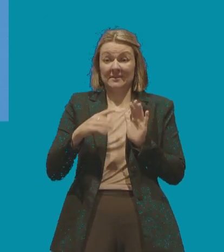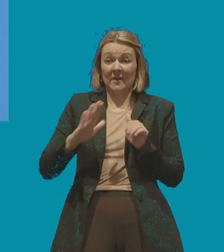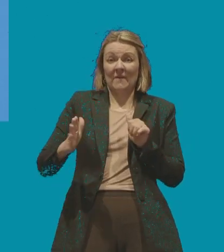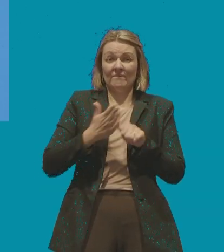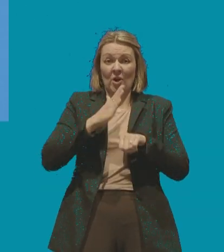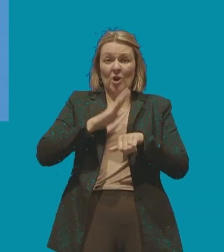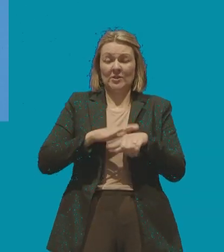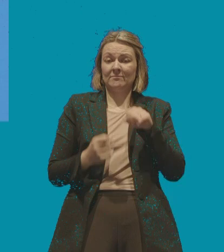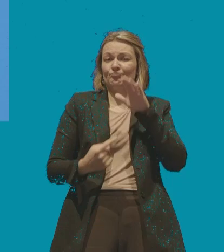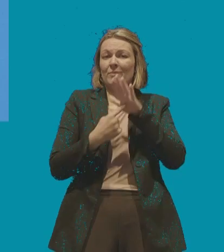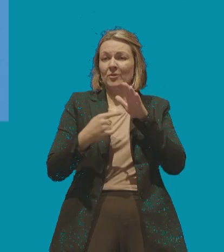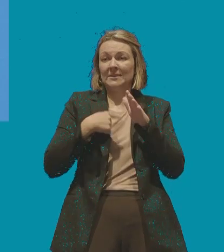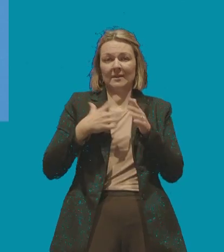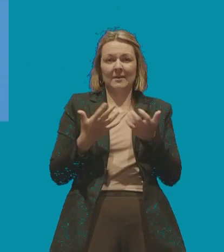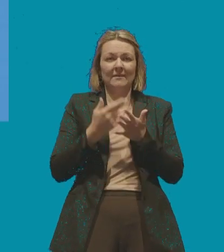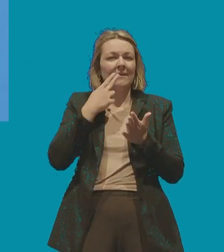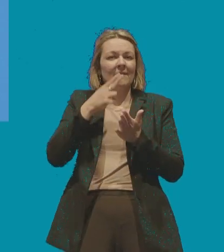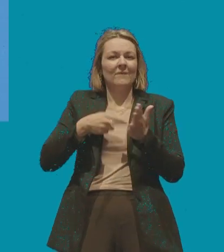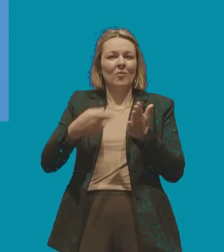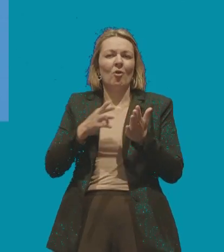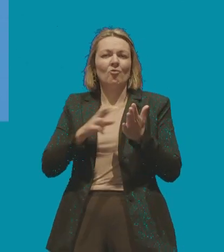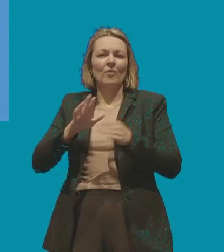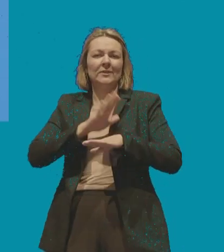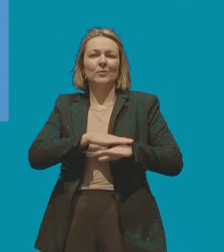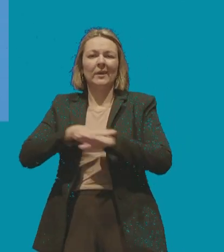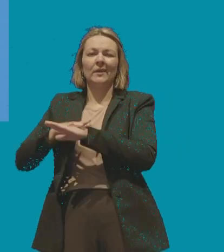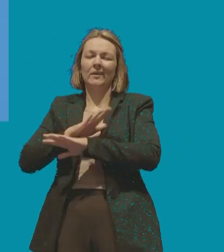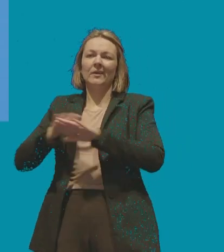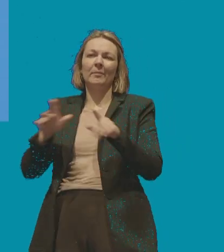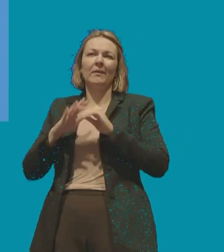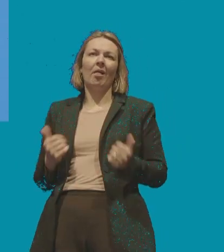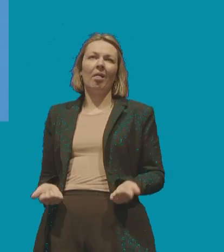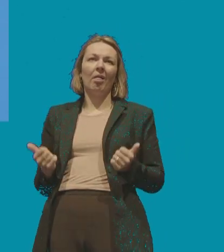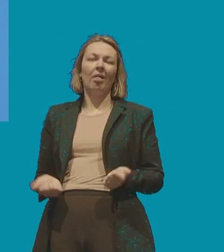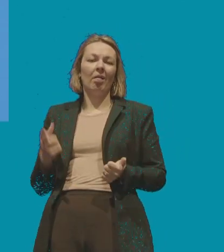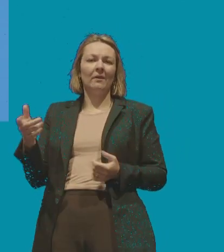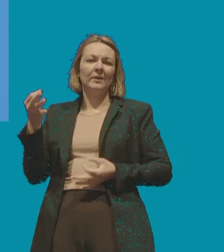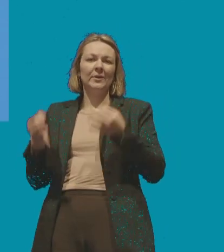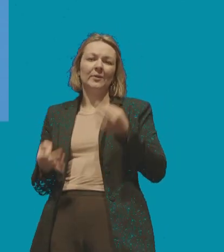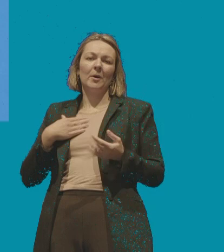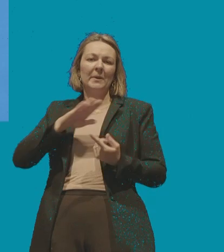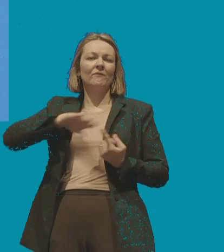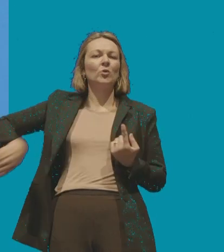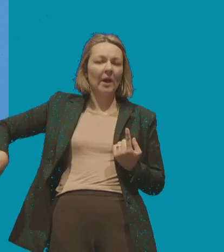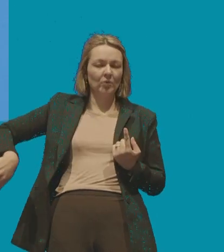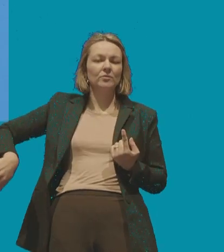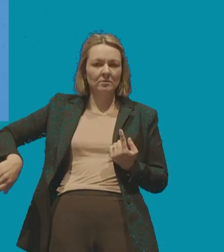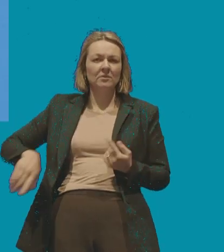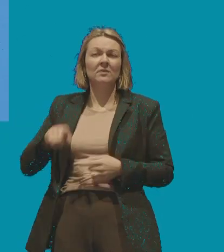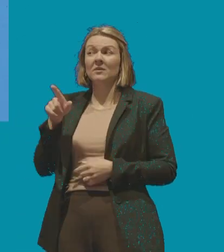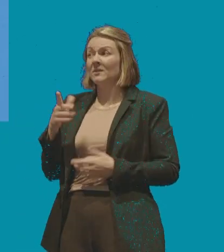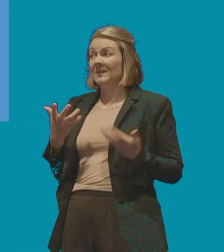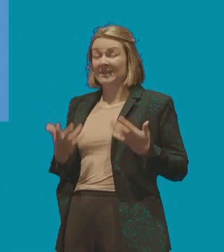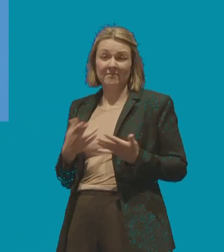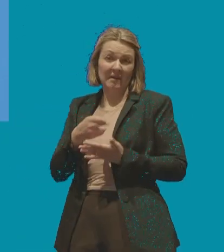to vote out one of the most right-wing, most incompetent, most anti-union governments in our history. And so whenever the election